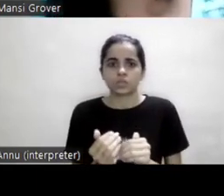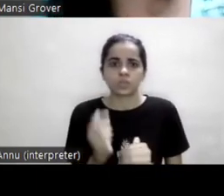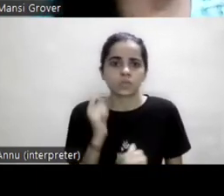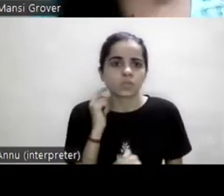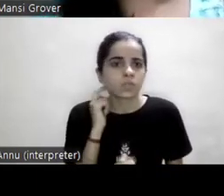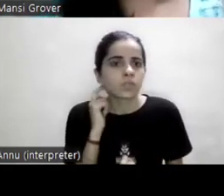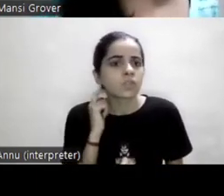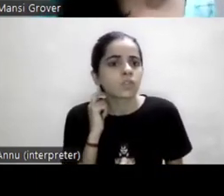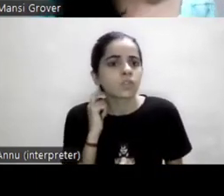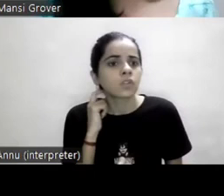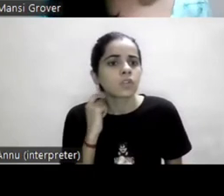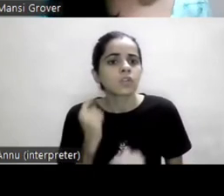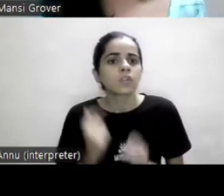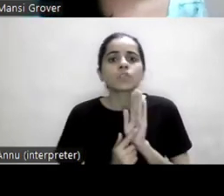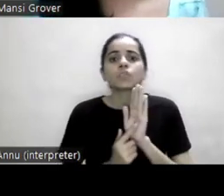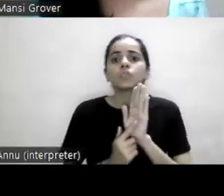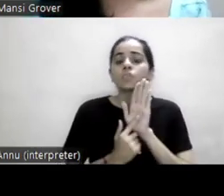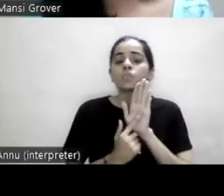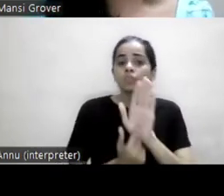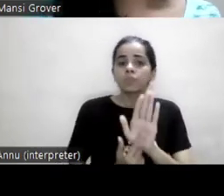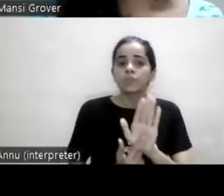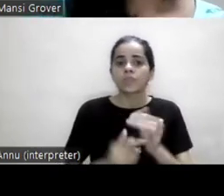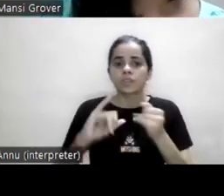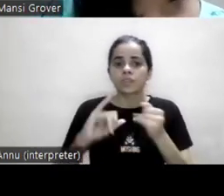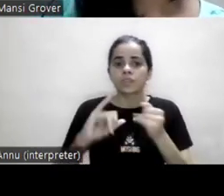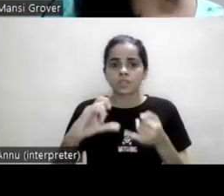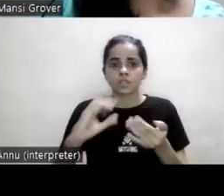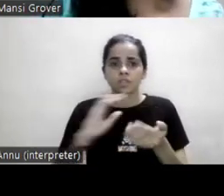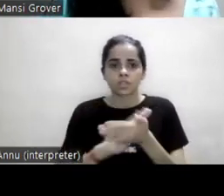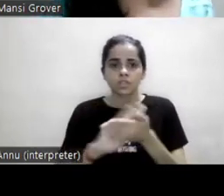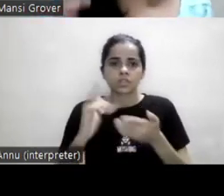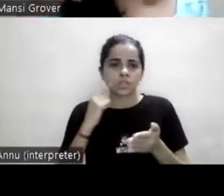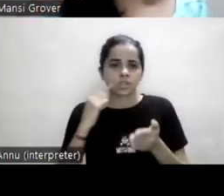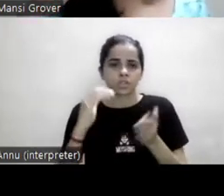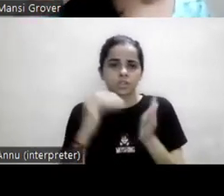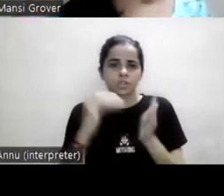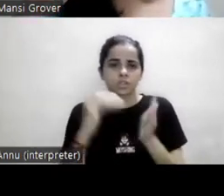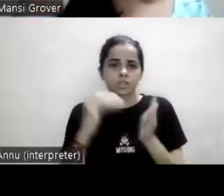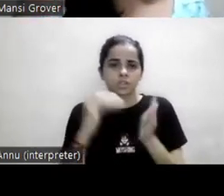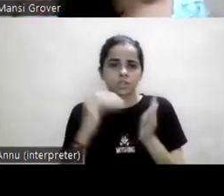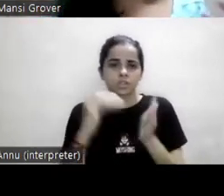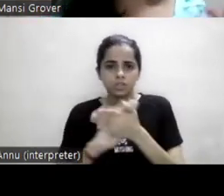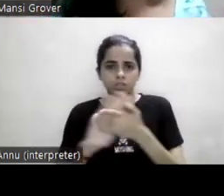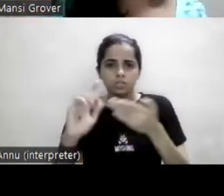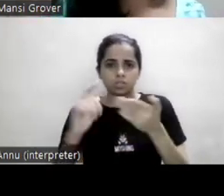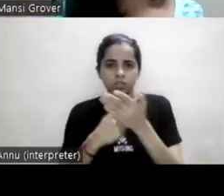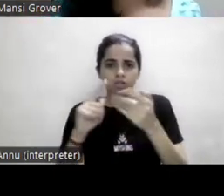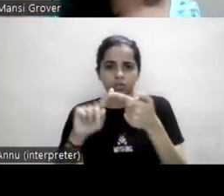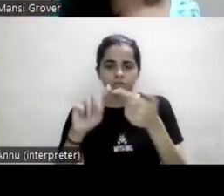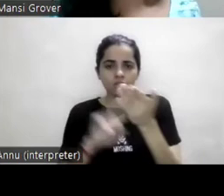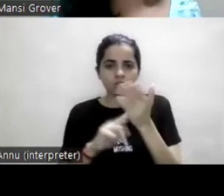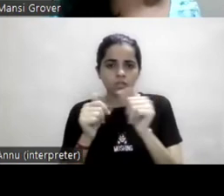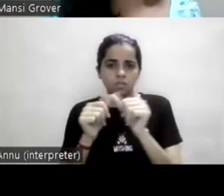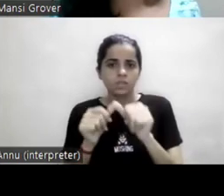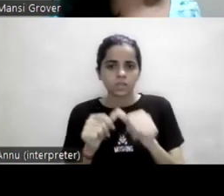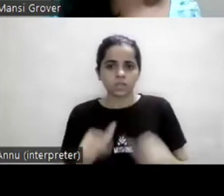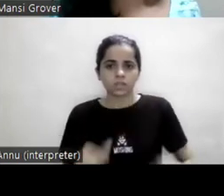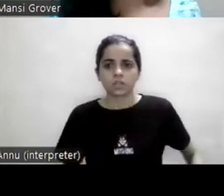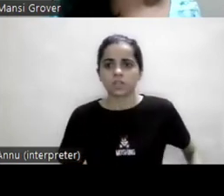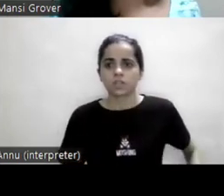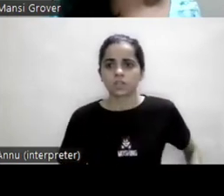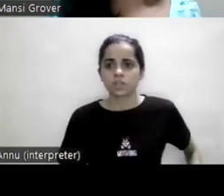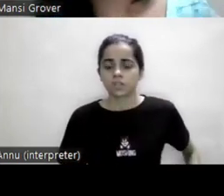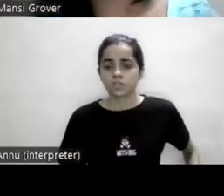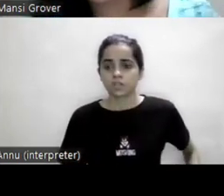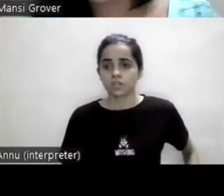the representation of schizophrenia. Now, in the films, you would see when we talk about schizophrenia,